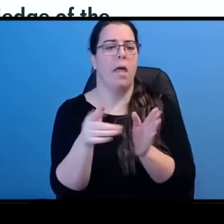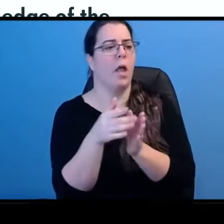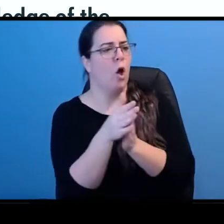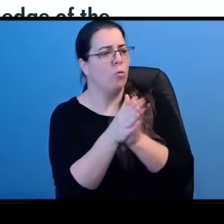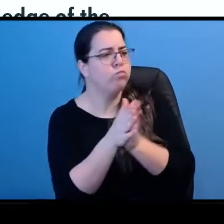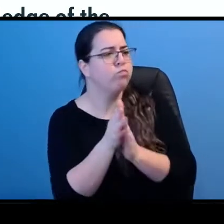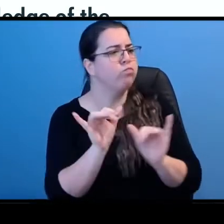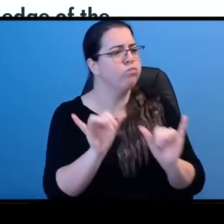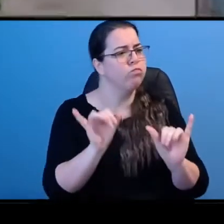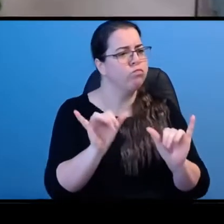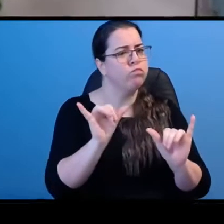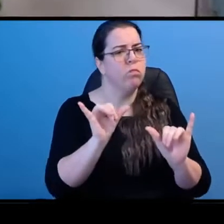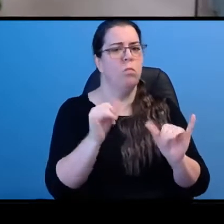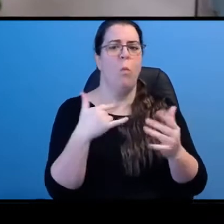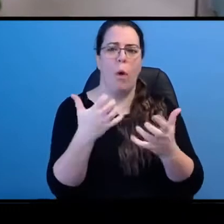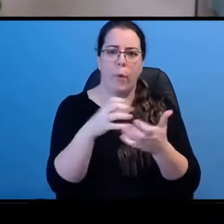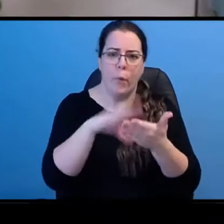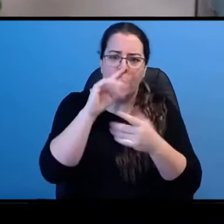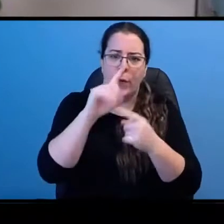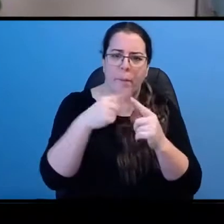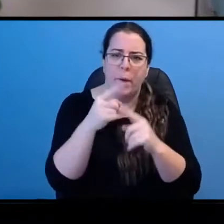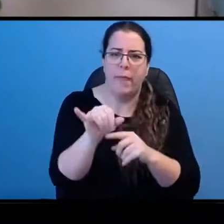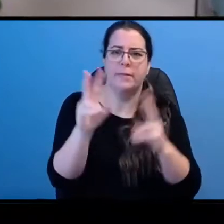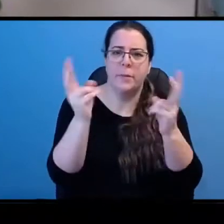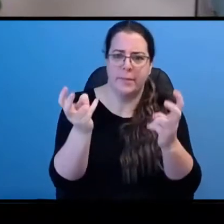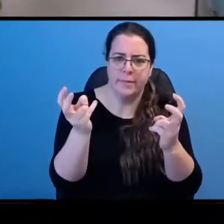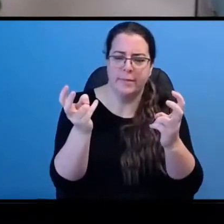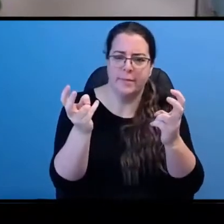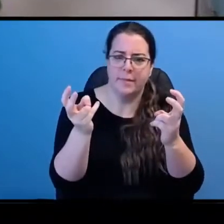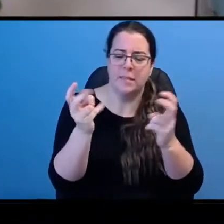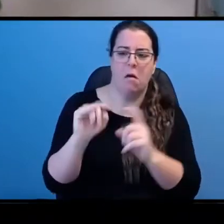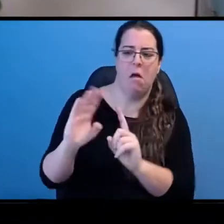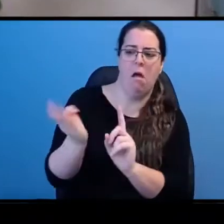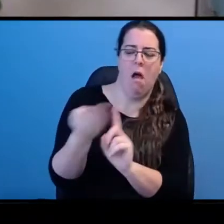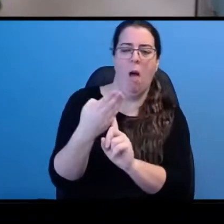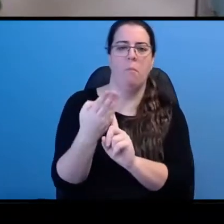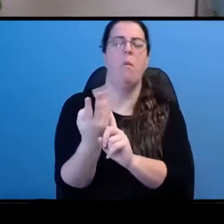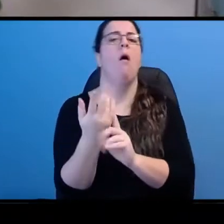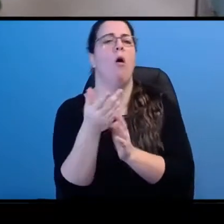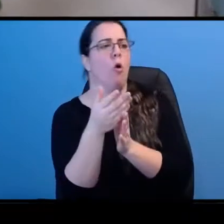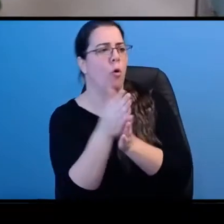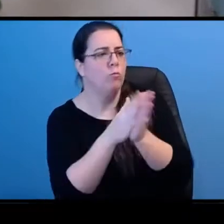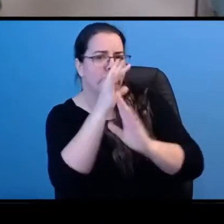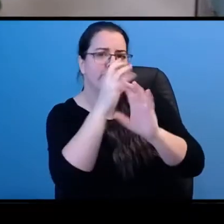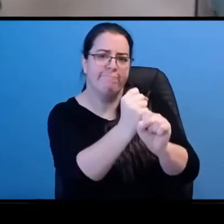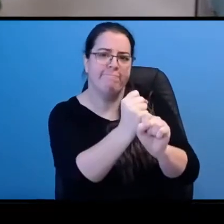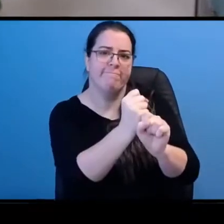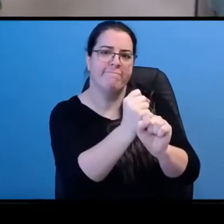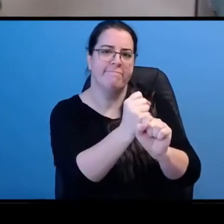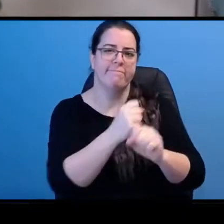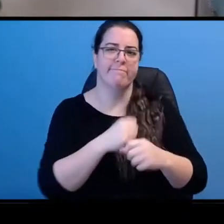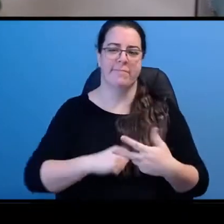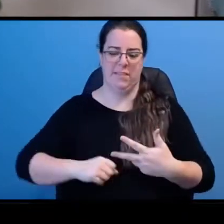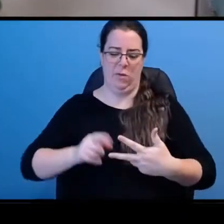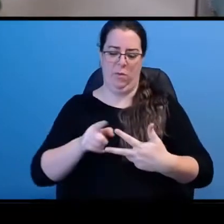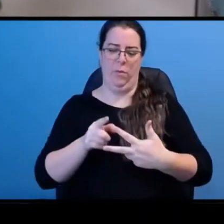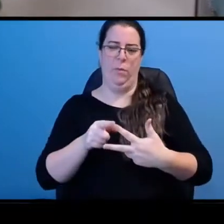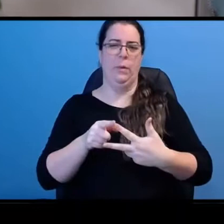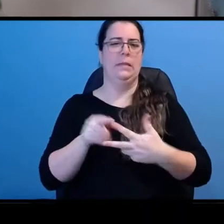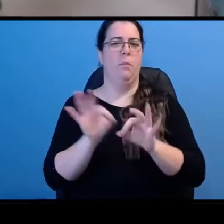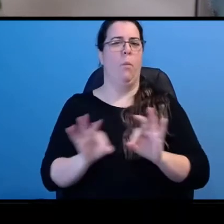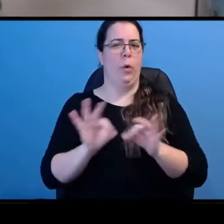of the artistic practice. So there has to be some form of public engagement with the concept to realization